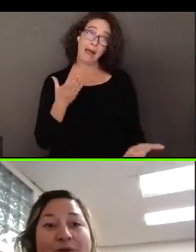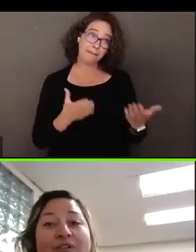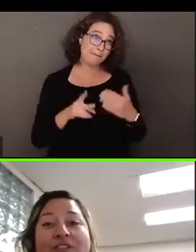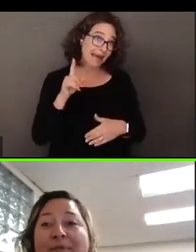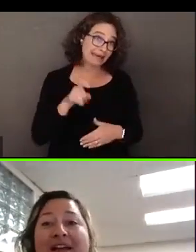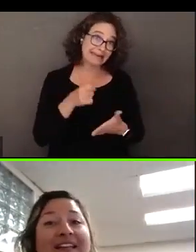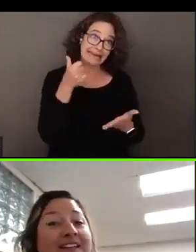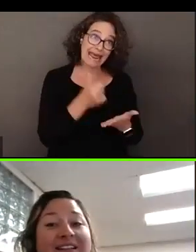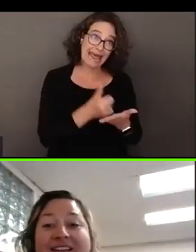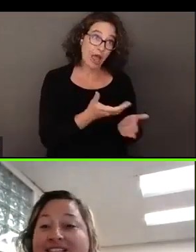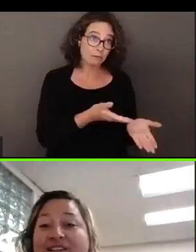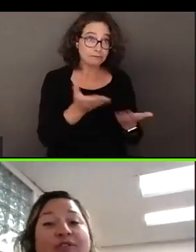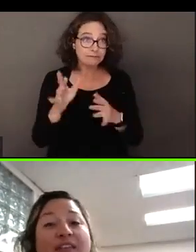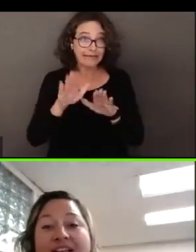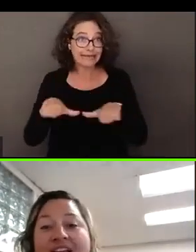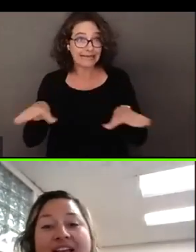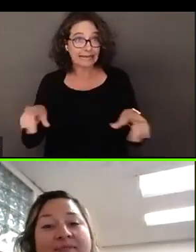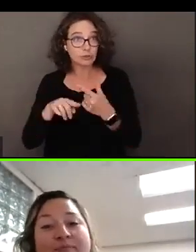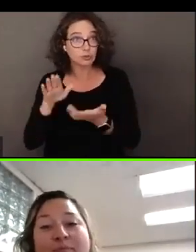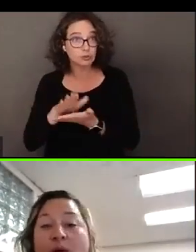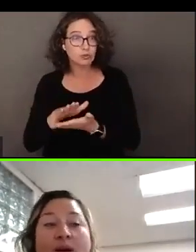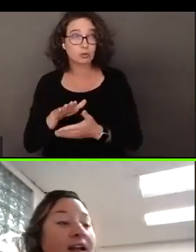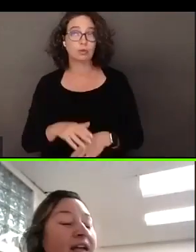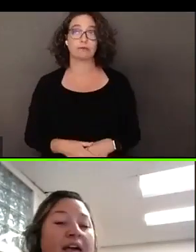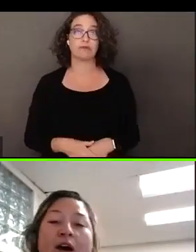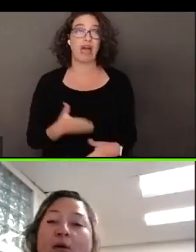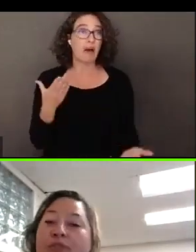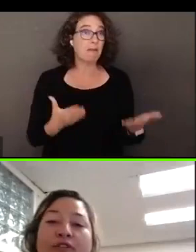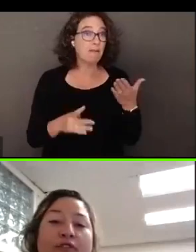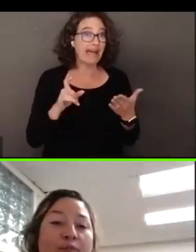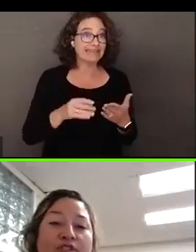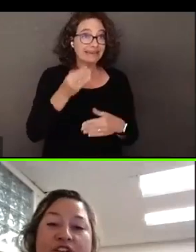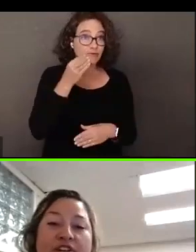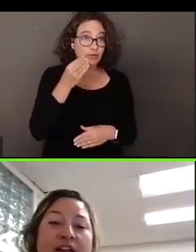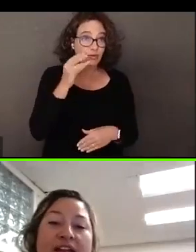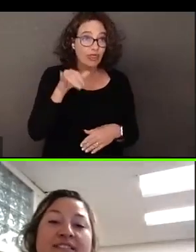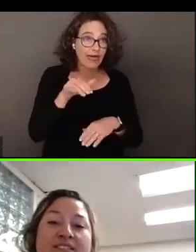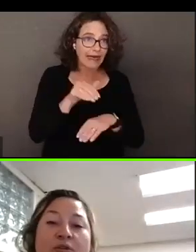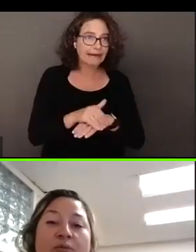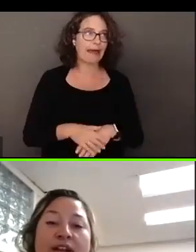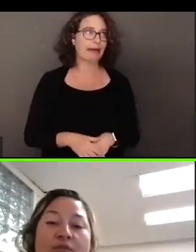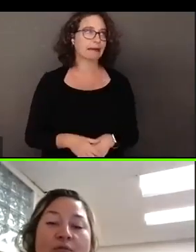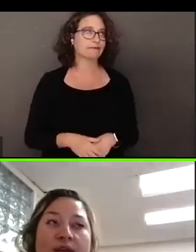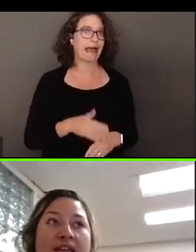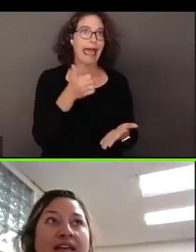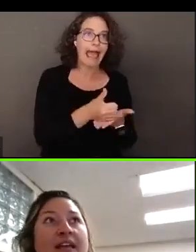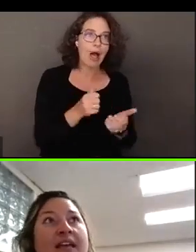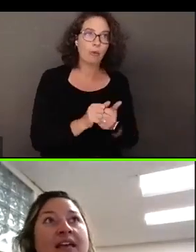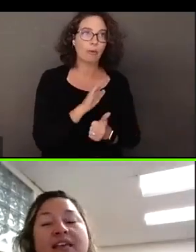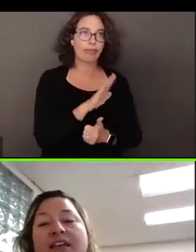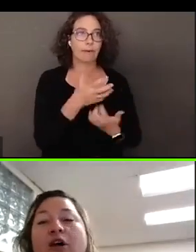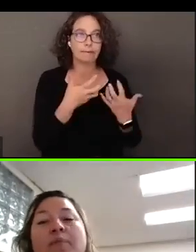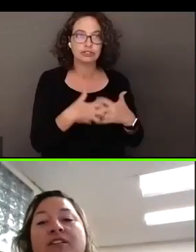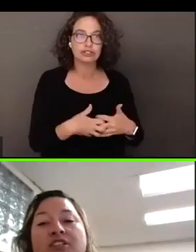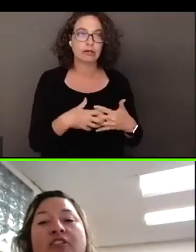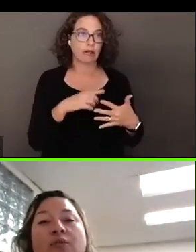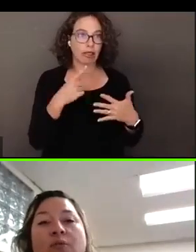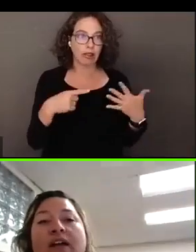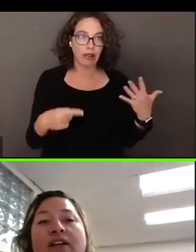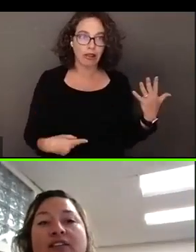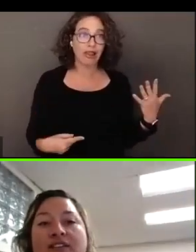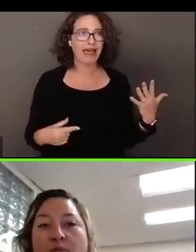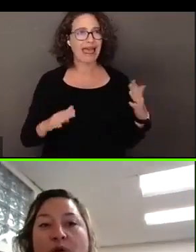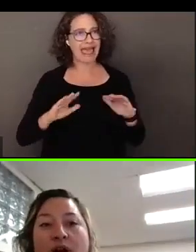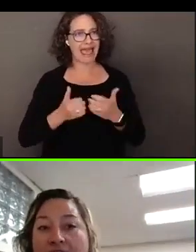to school. They might need dinner that day or help with their machinery. And so whatever we can help each